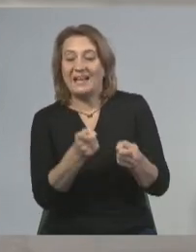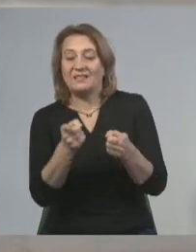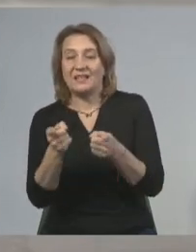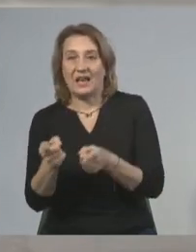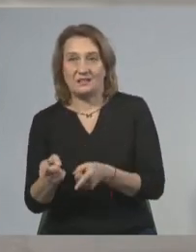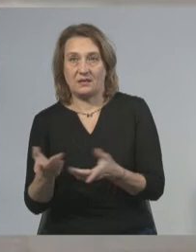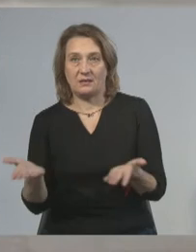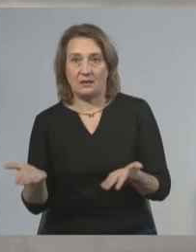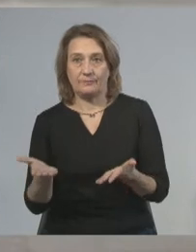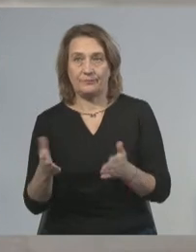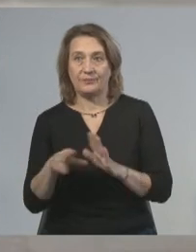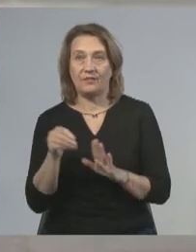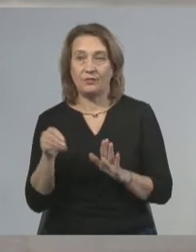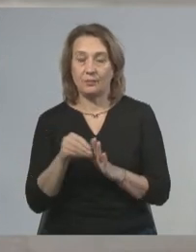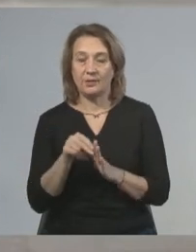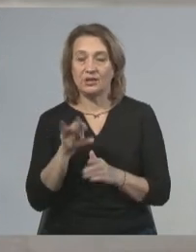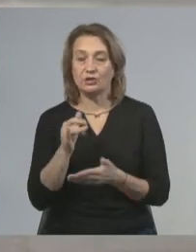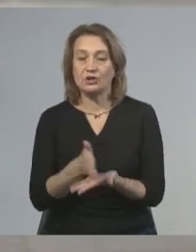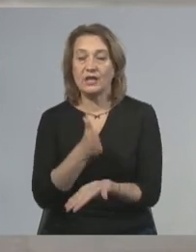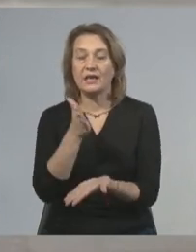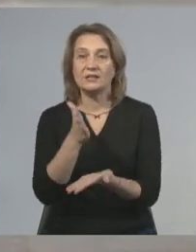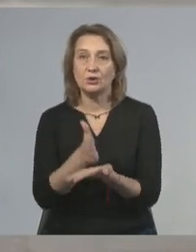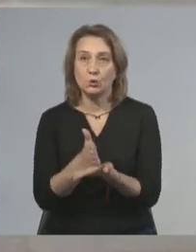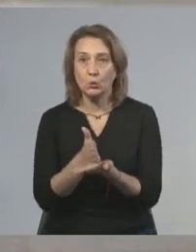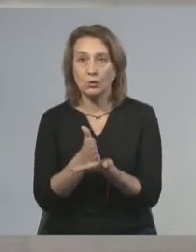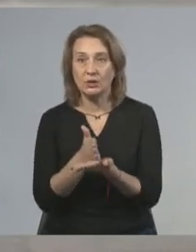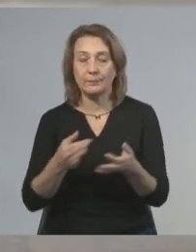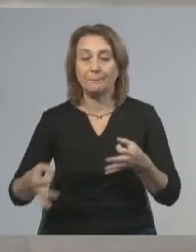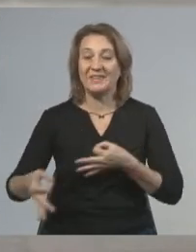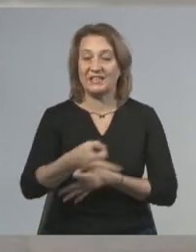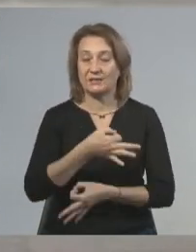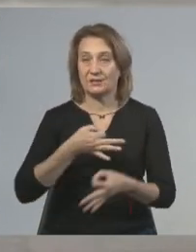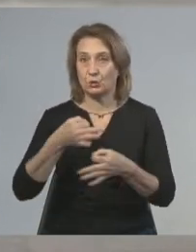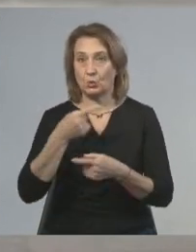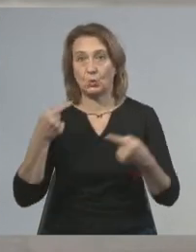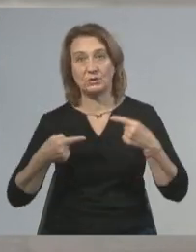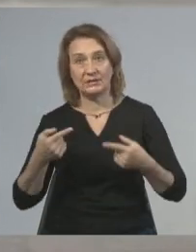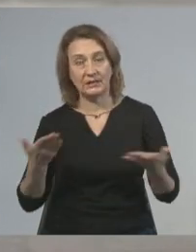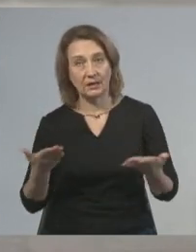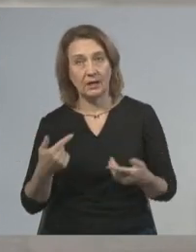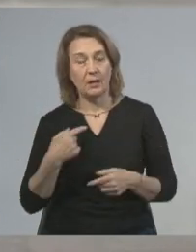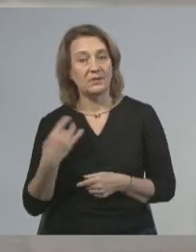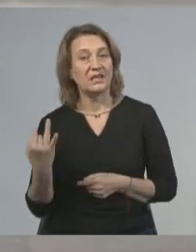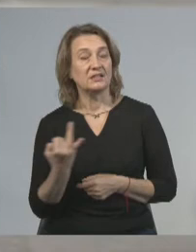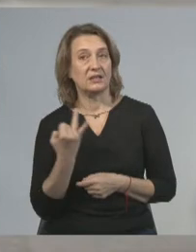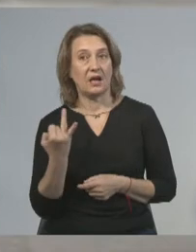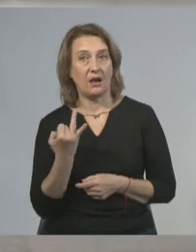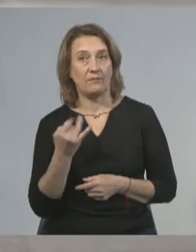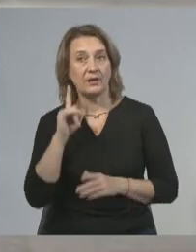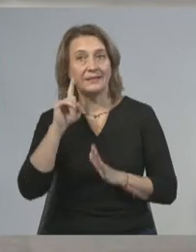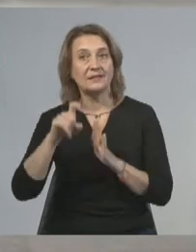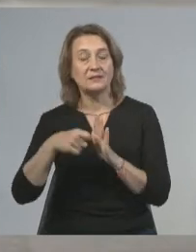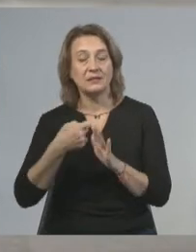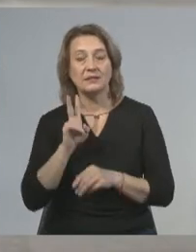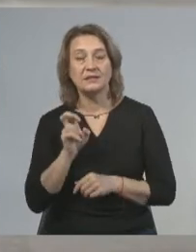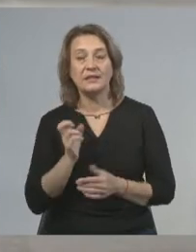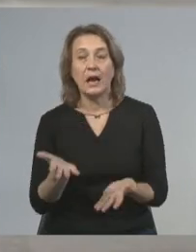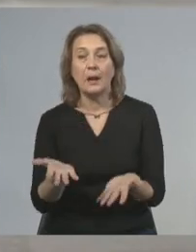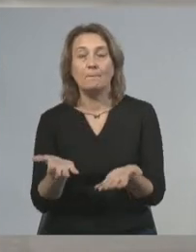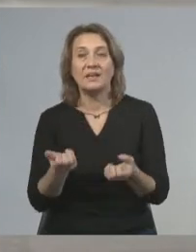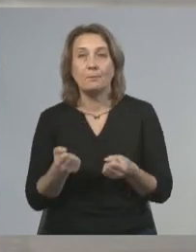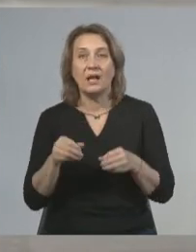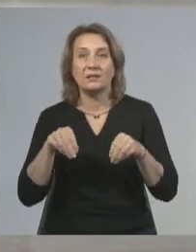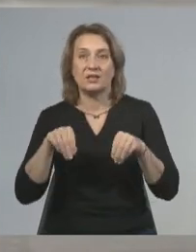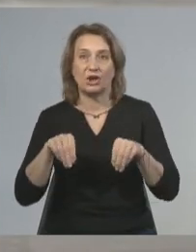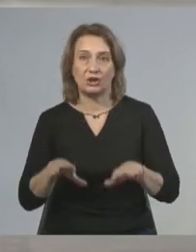uh postponing local elections do you conduct some discussions me as a journalist is curious to find out